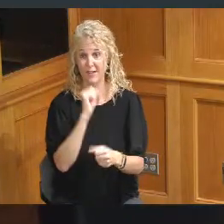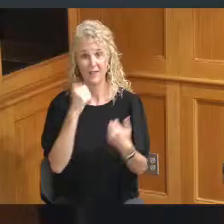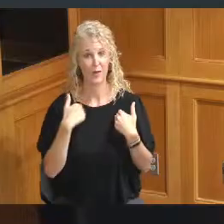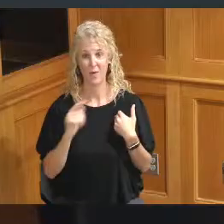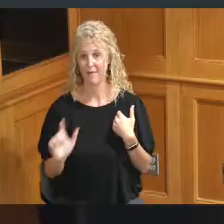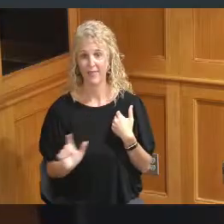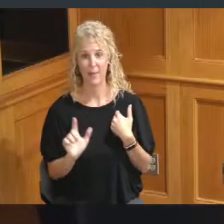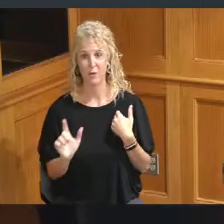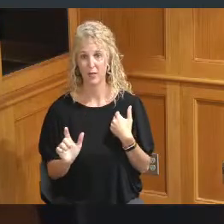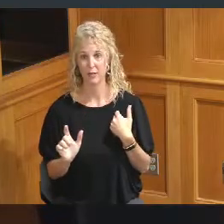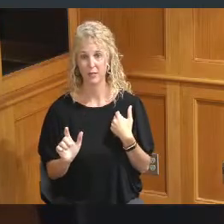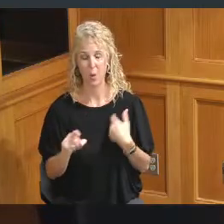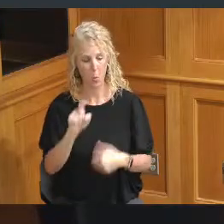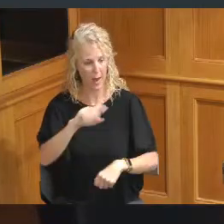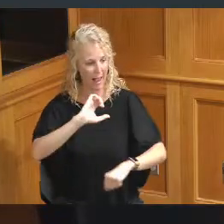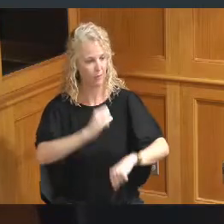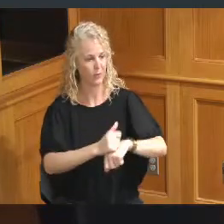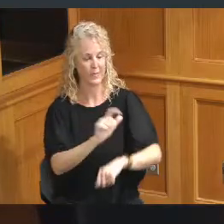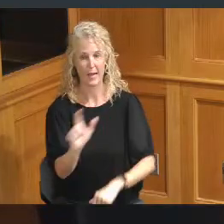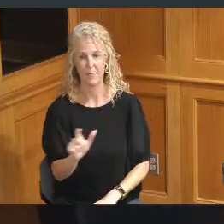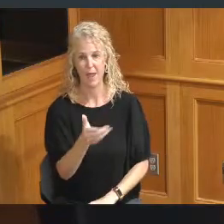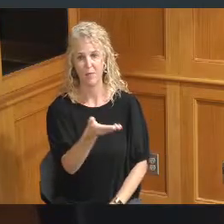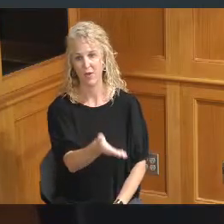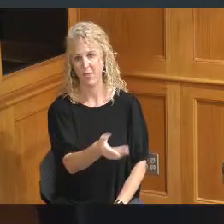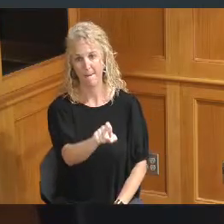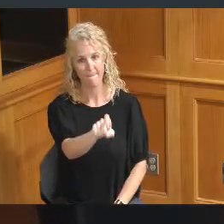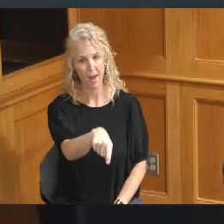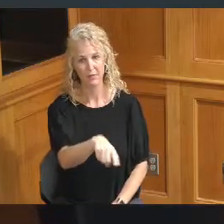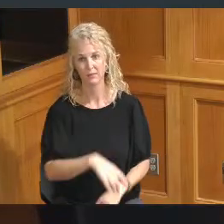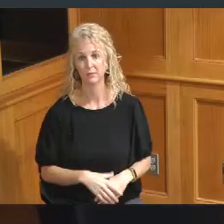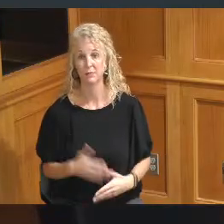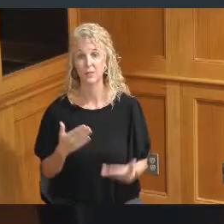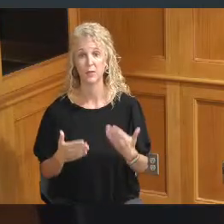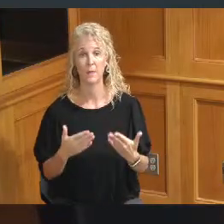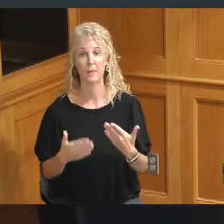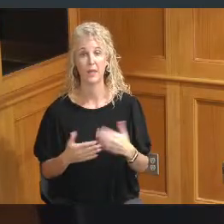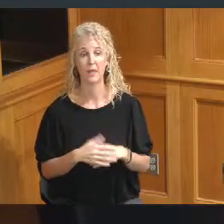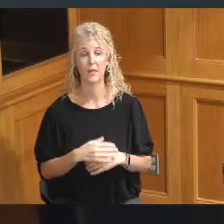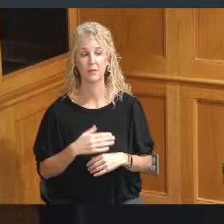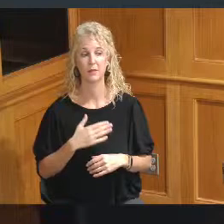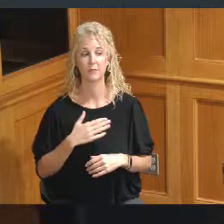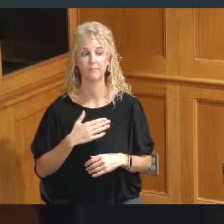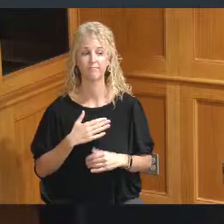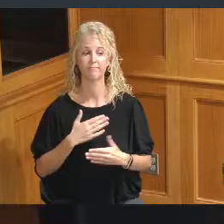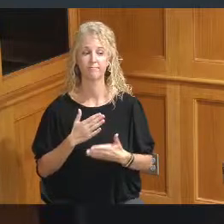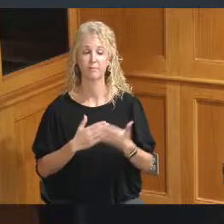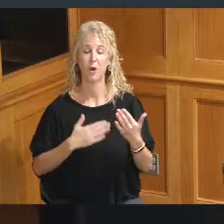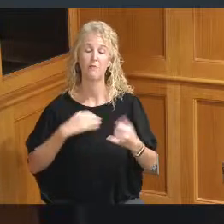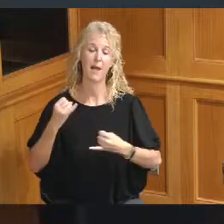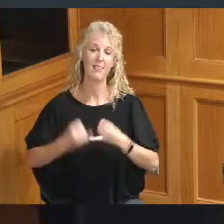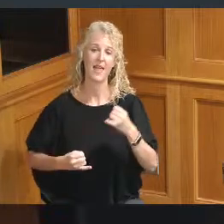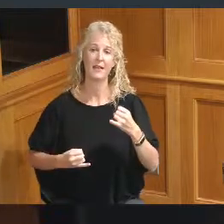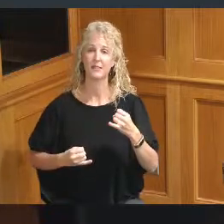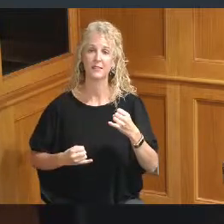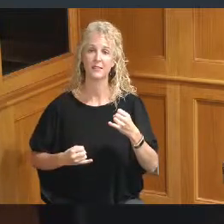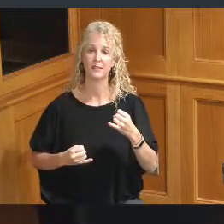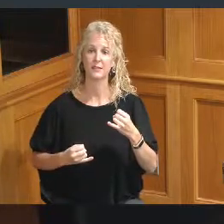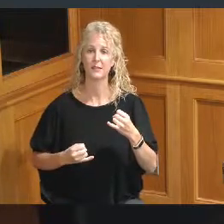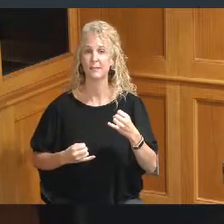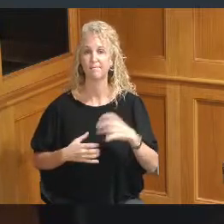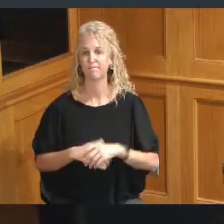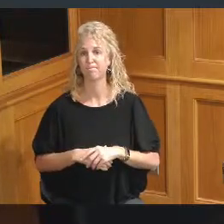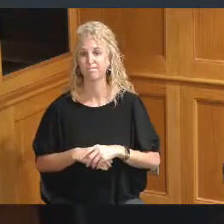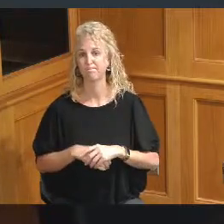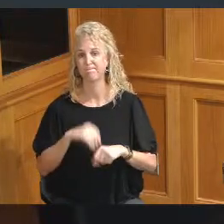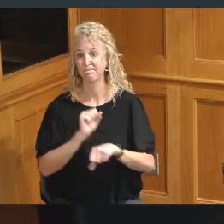library. We have to get a library in there, and We that do. might be one of the last things that I do or try to do with the board or